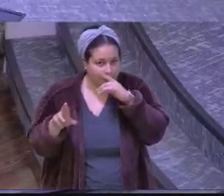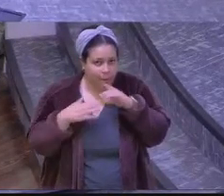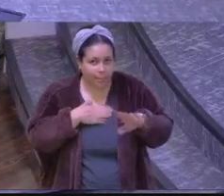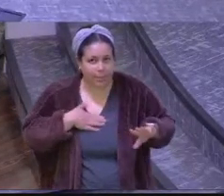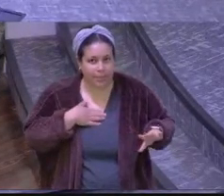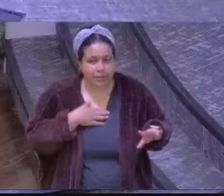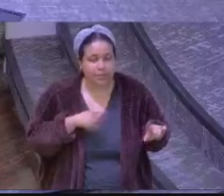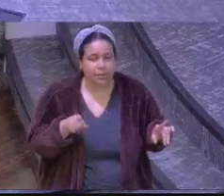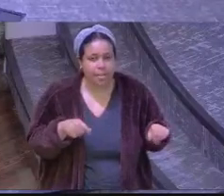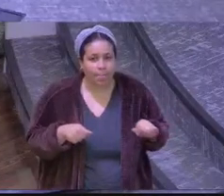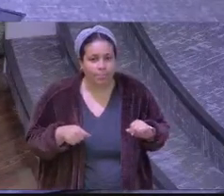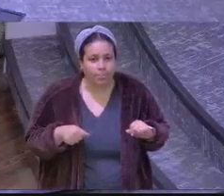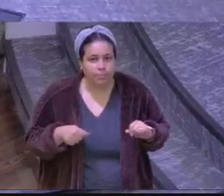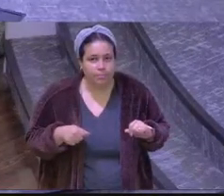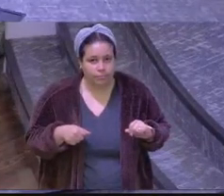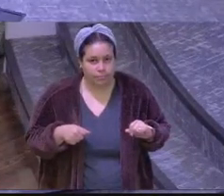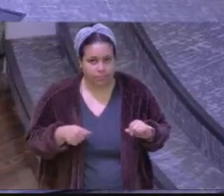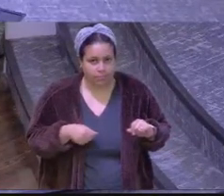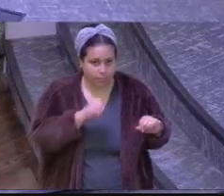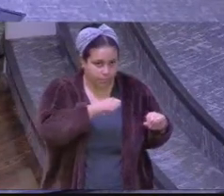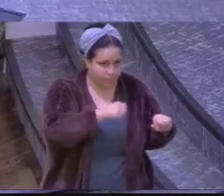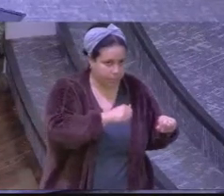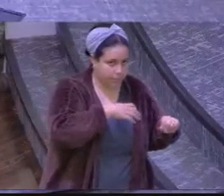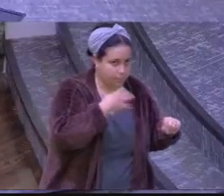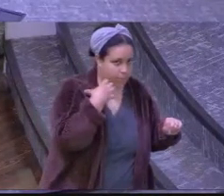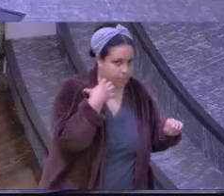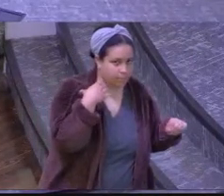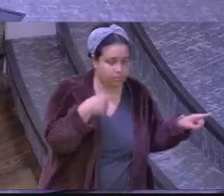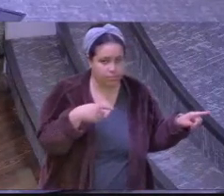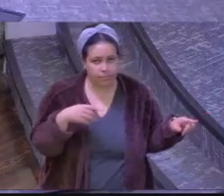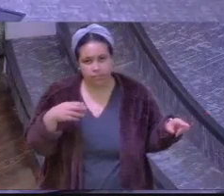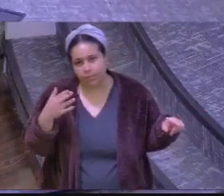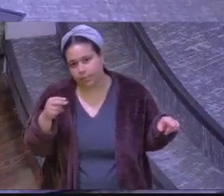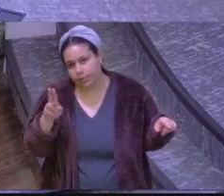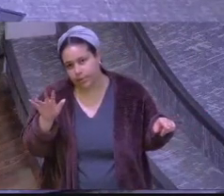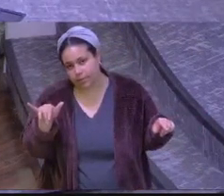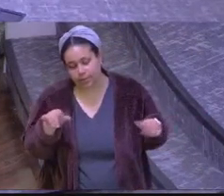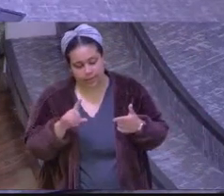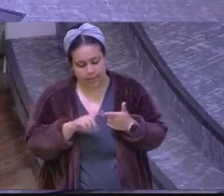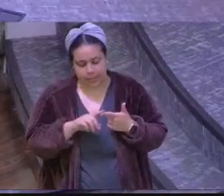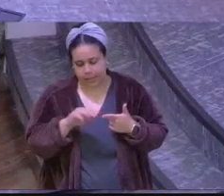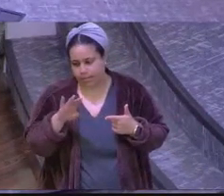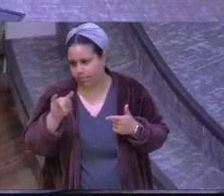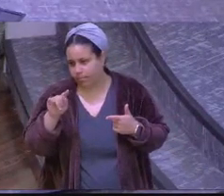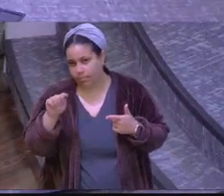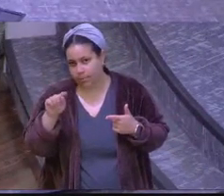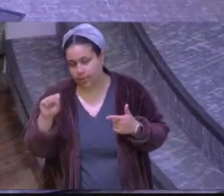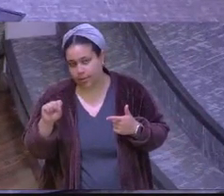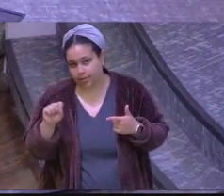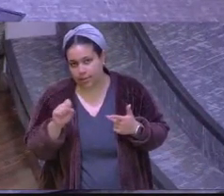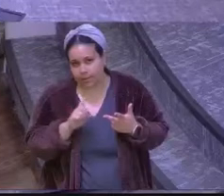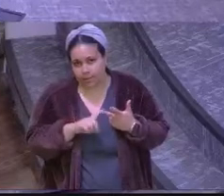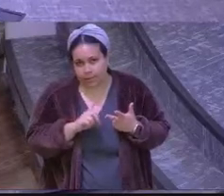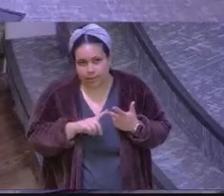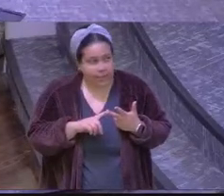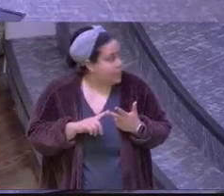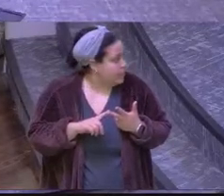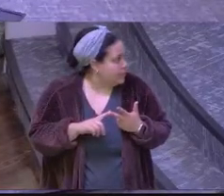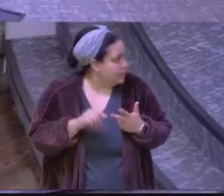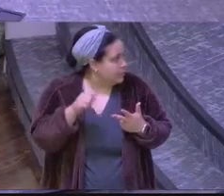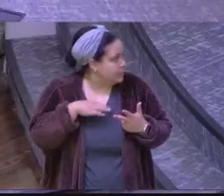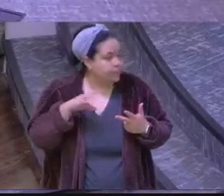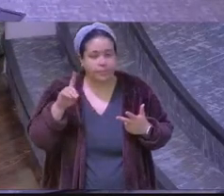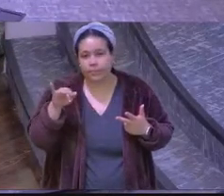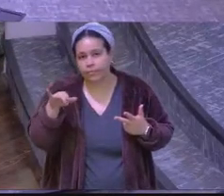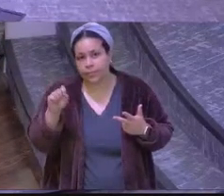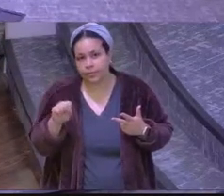Madam Chair. Ms. Heidi Hensley, Ms. Claudia Butts. Here. Ms. Linda Davis.